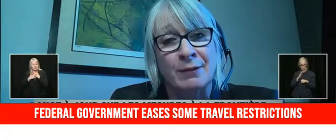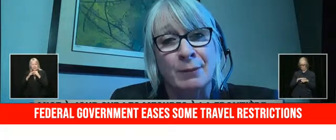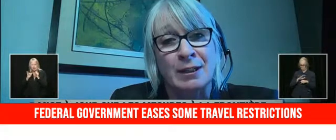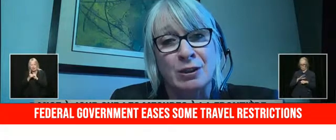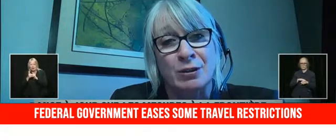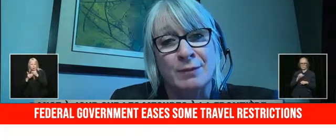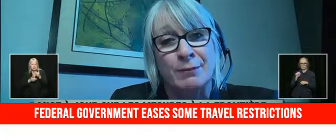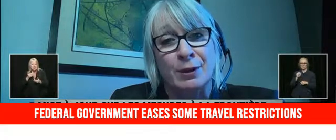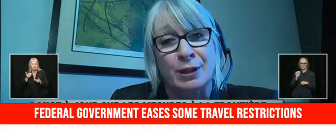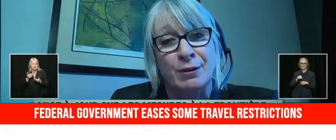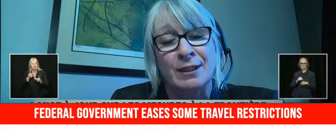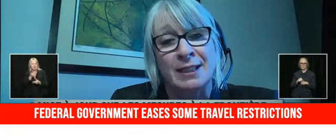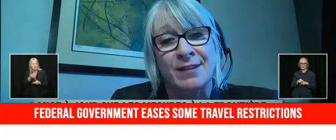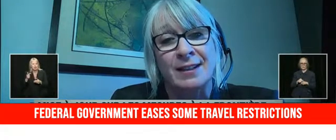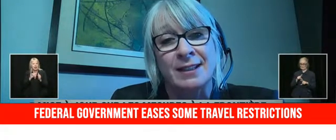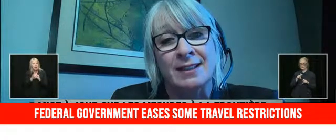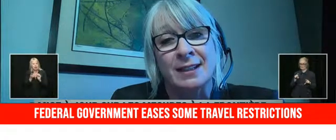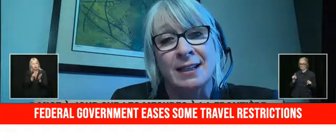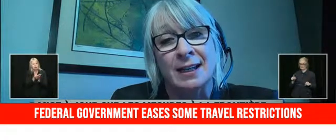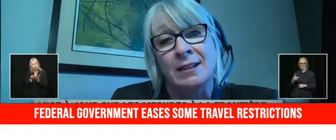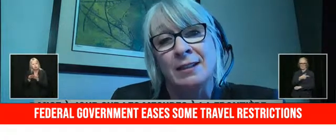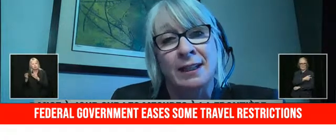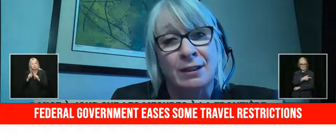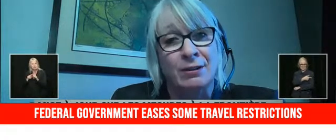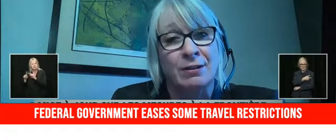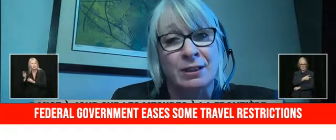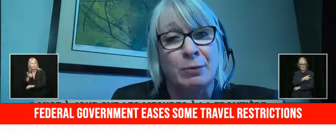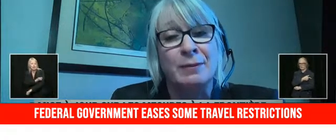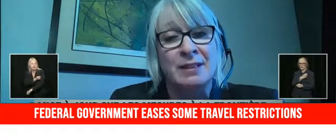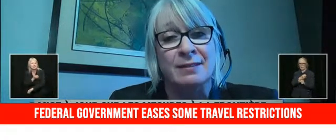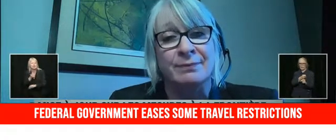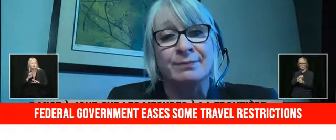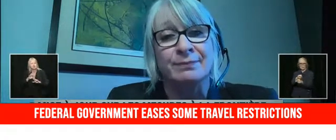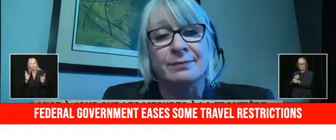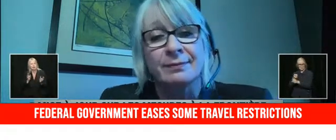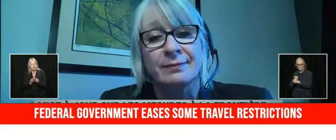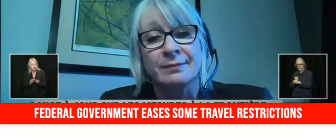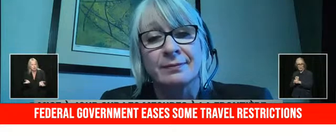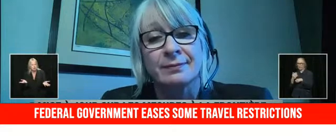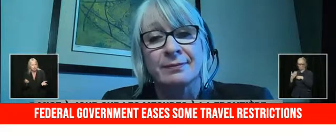proceed as a government in terms of procuring these vaccines and later